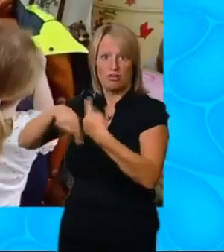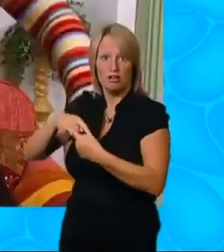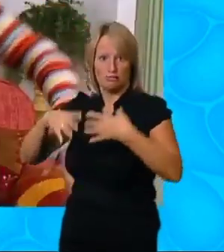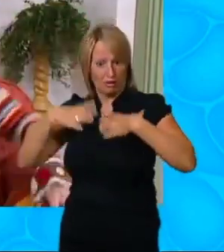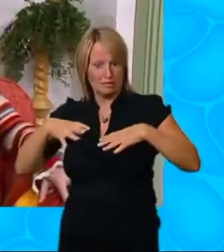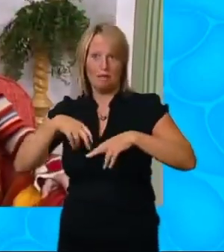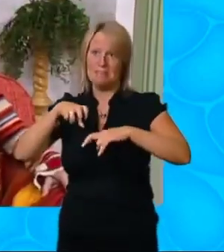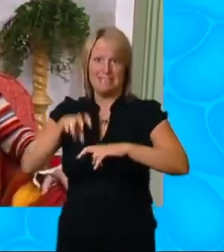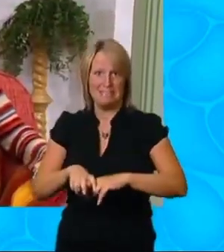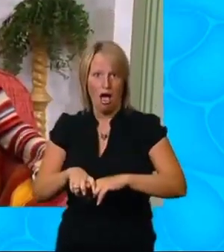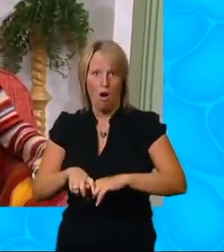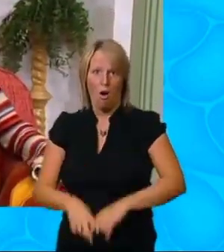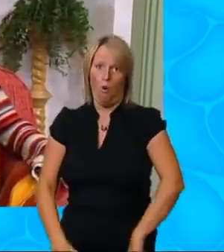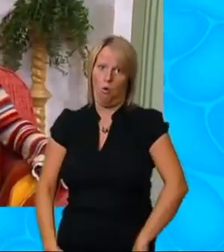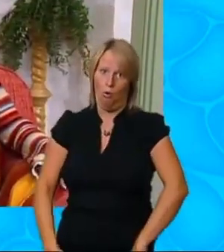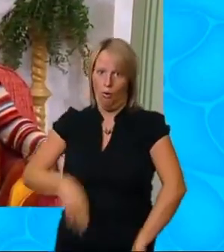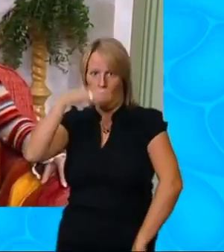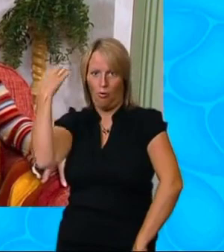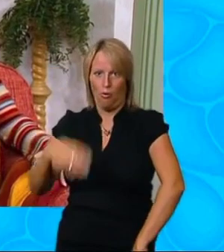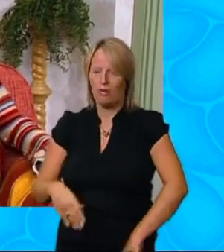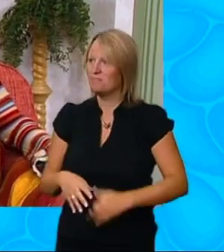dressing up and sitting down.